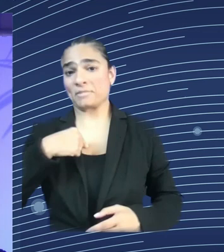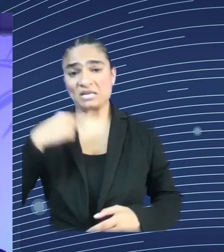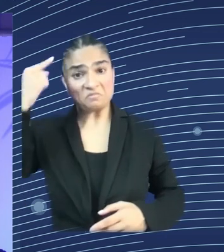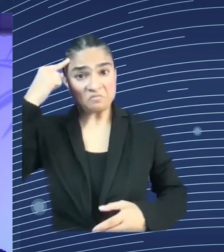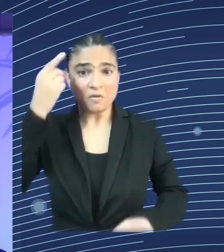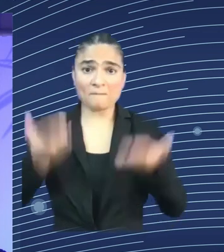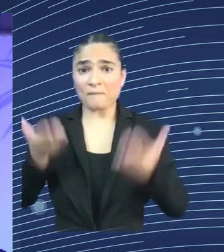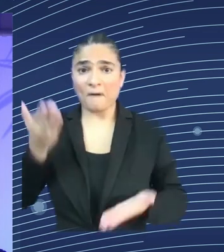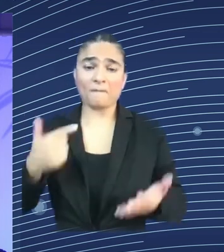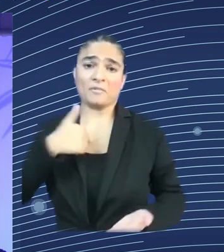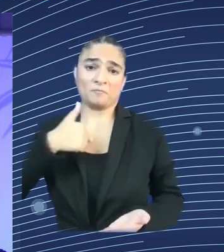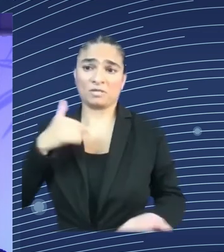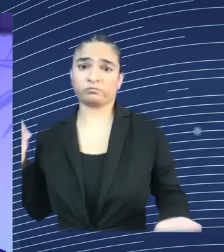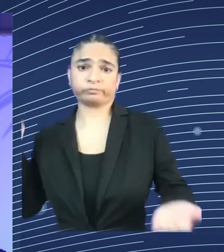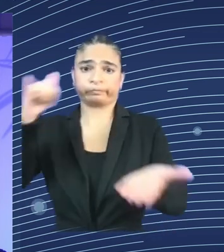interesting